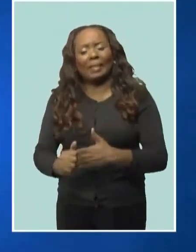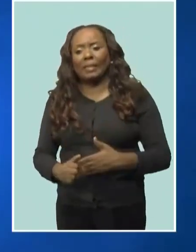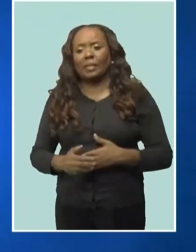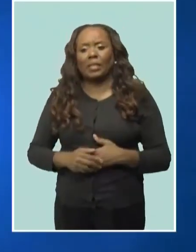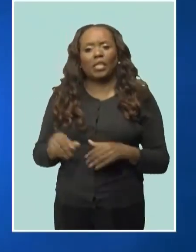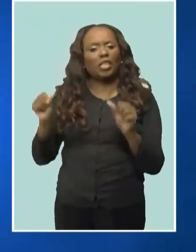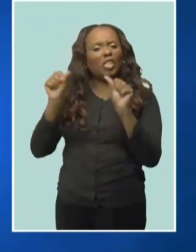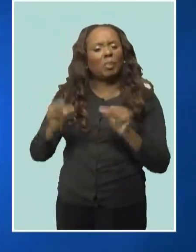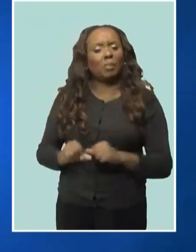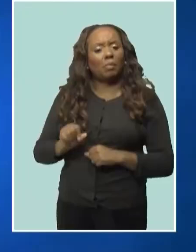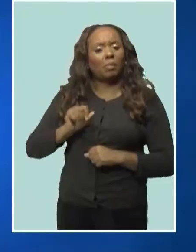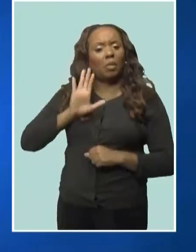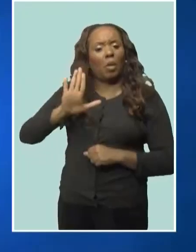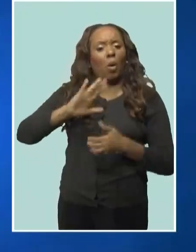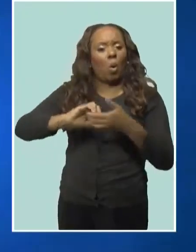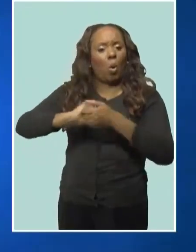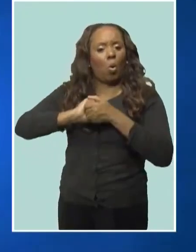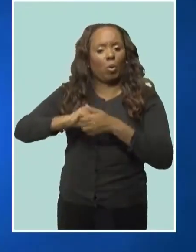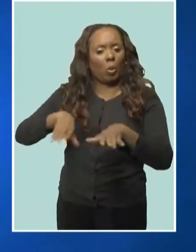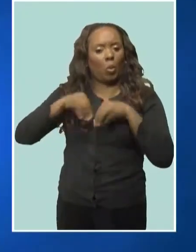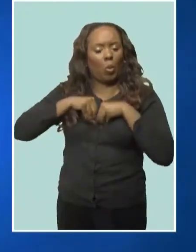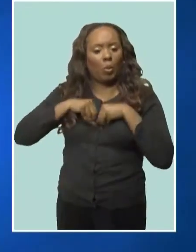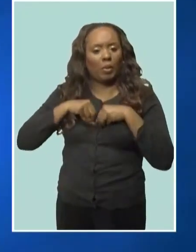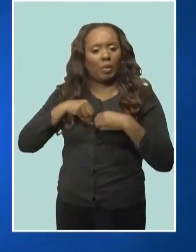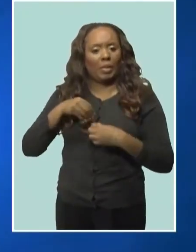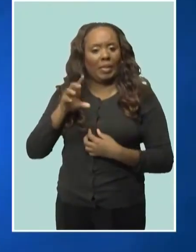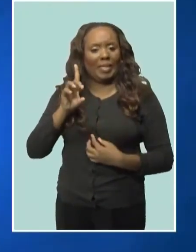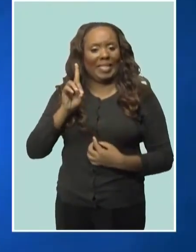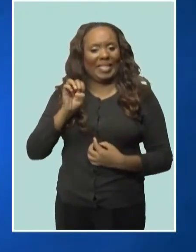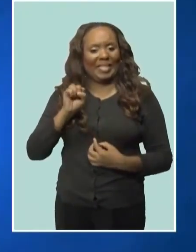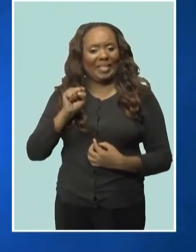159 years later, we pay honor.